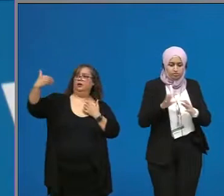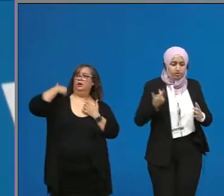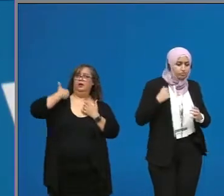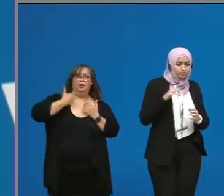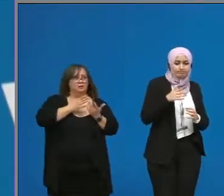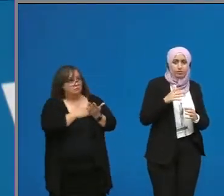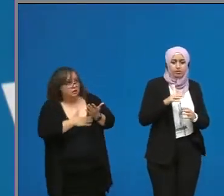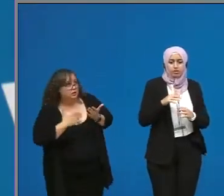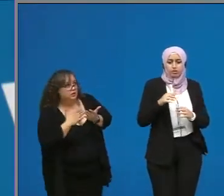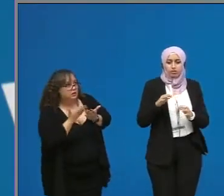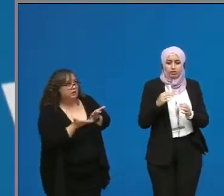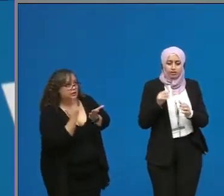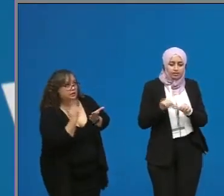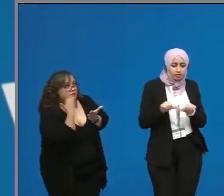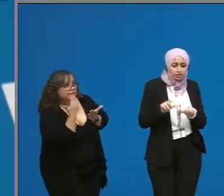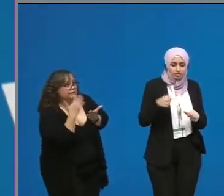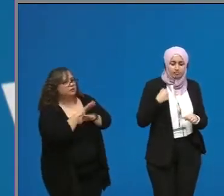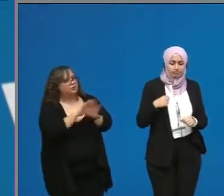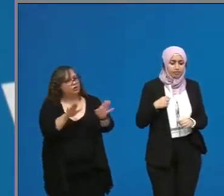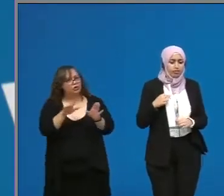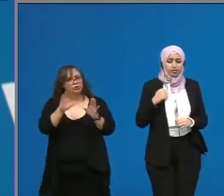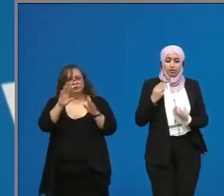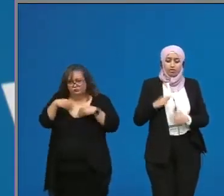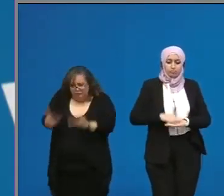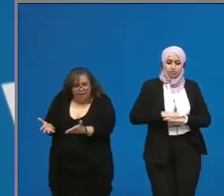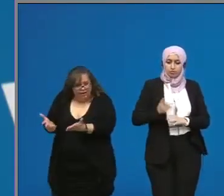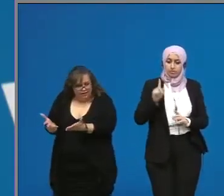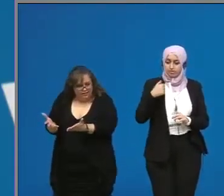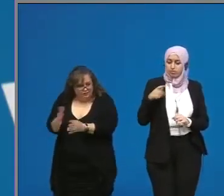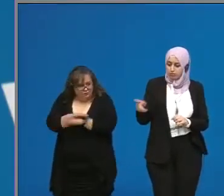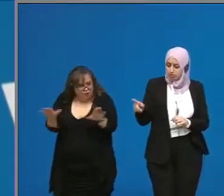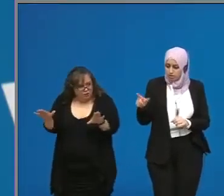to any information. It should just be there from the beginning.